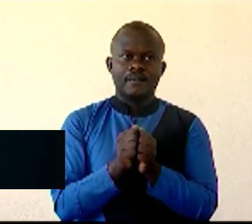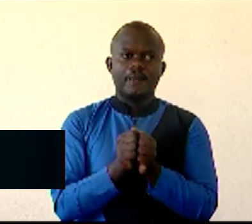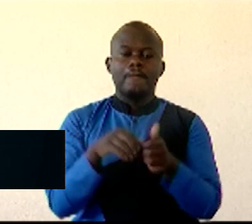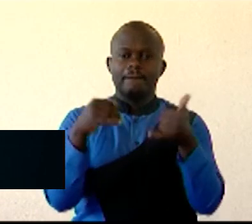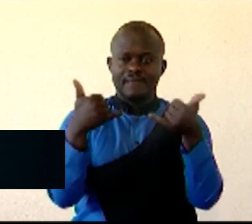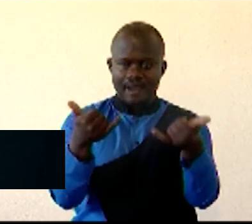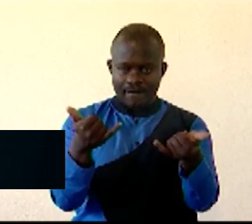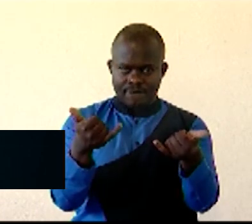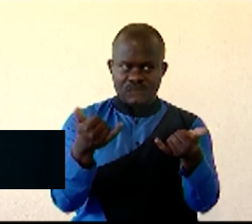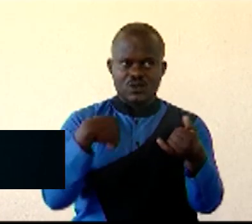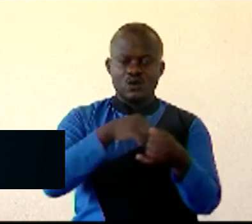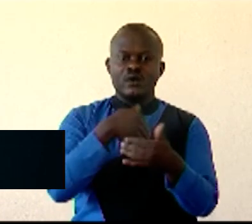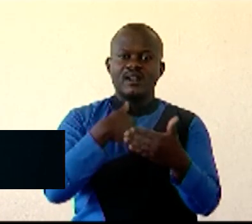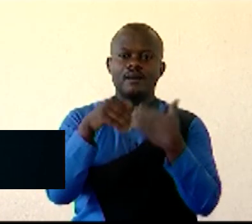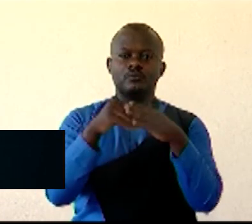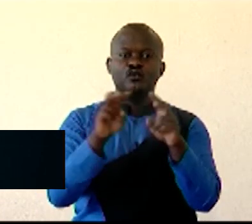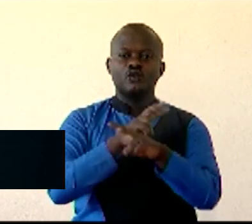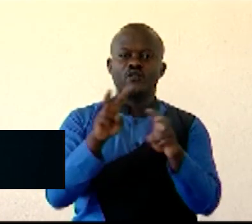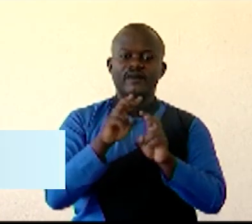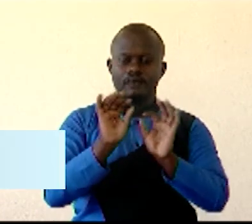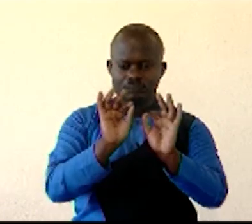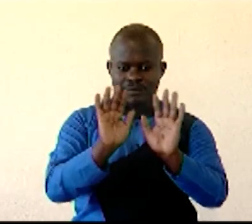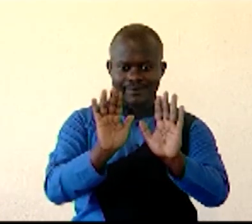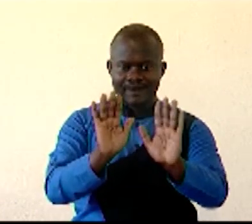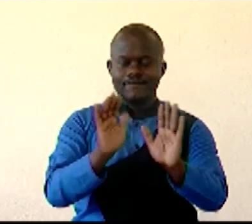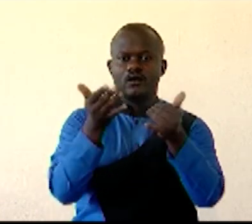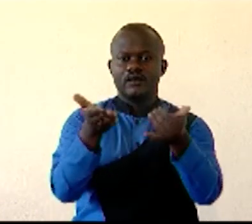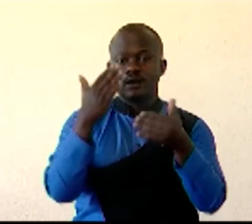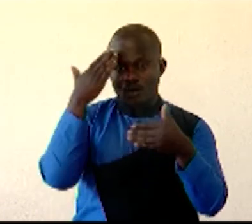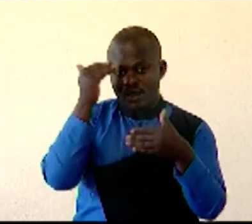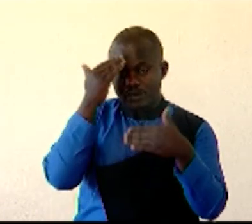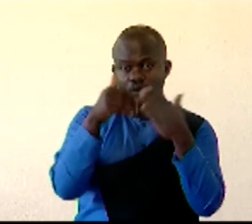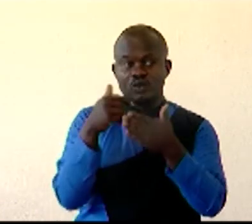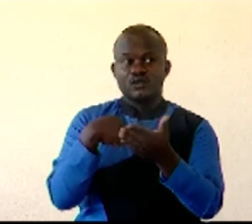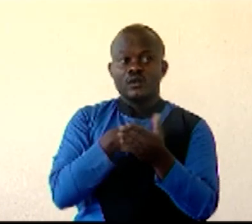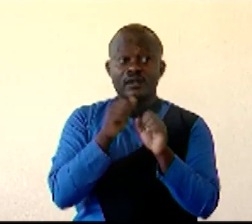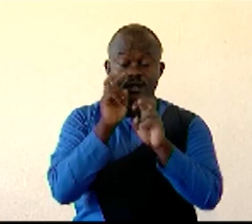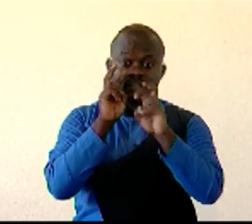Now, we have to be very careful here. Why? Because you can see that we have